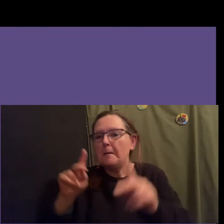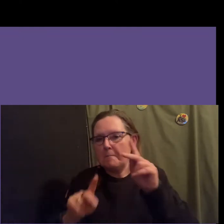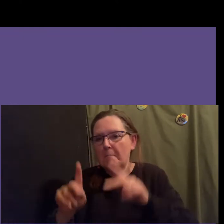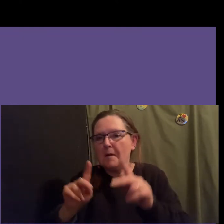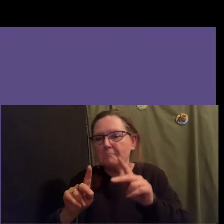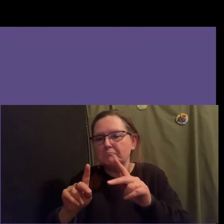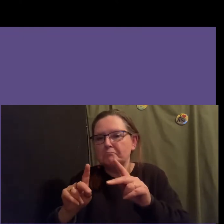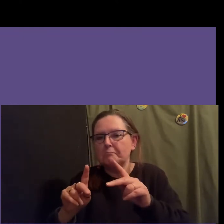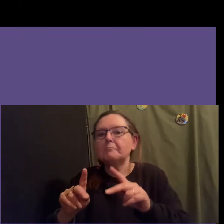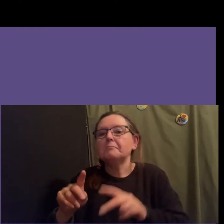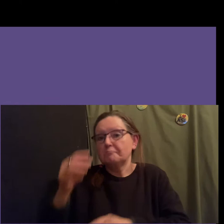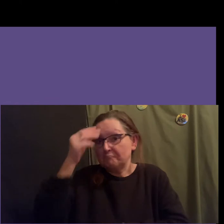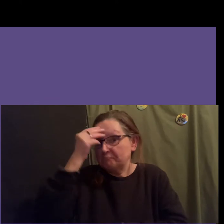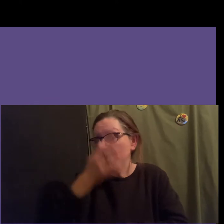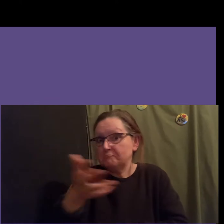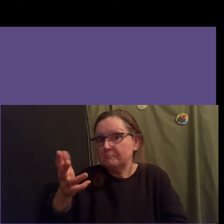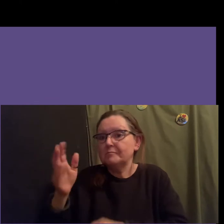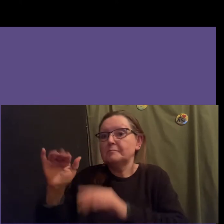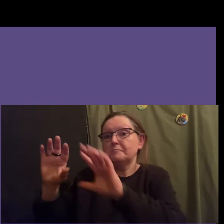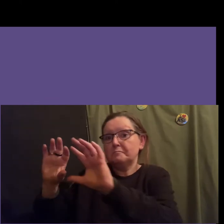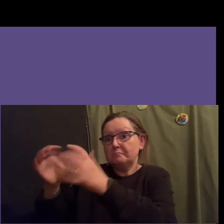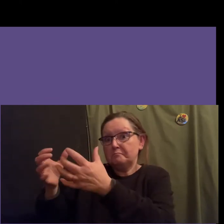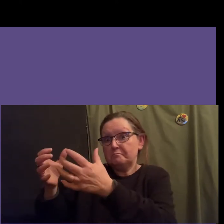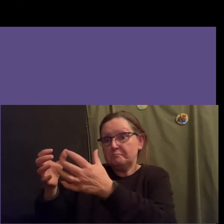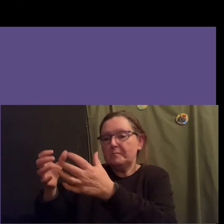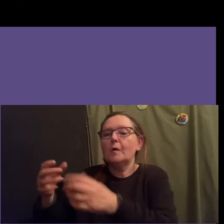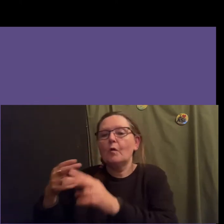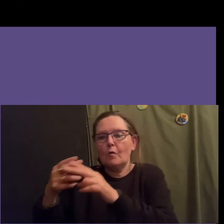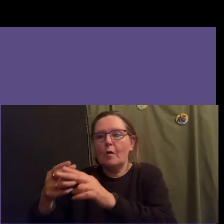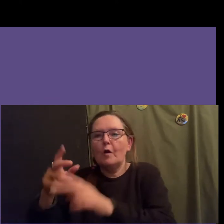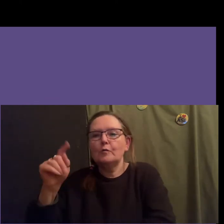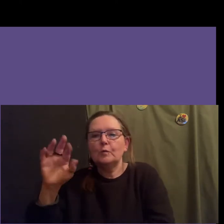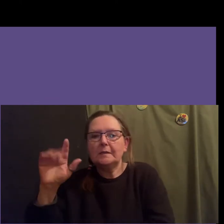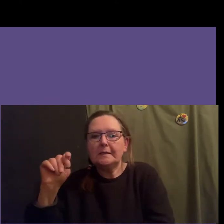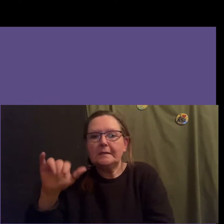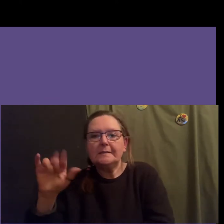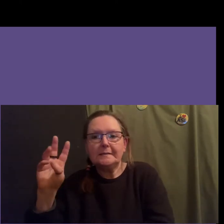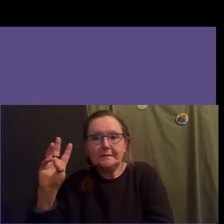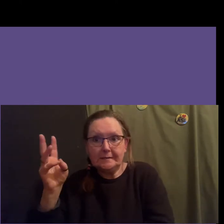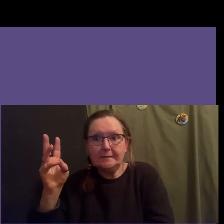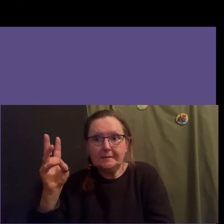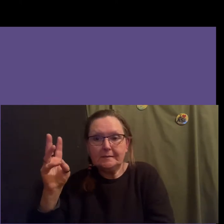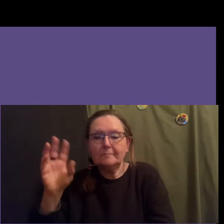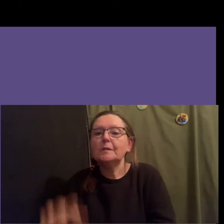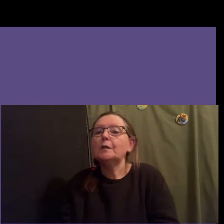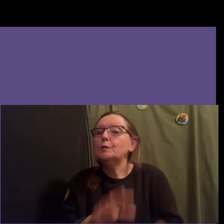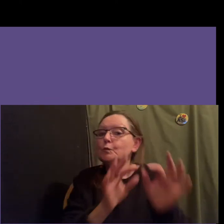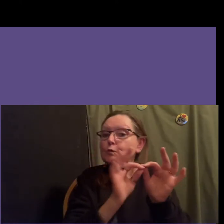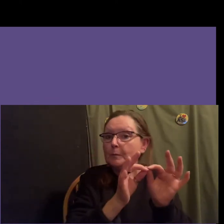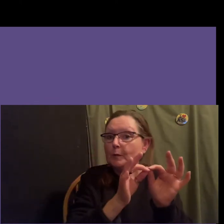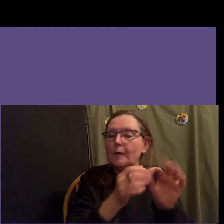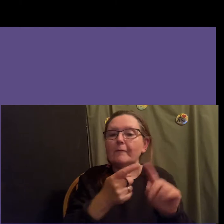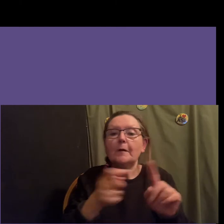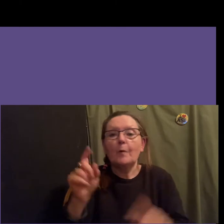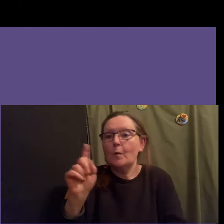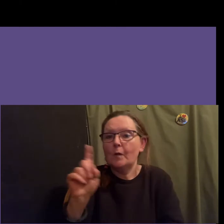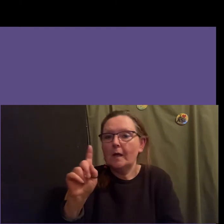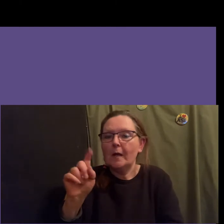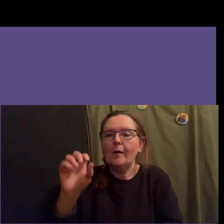all treaty people. Our interpreter is from Saskatoon Deaf and Hard of Hearing